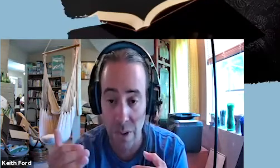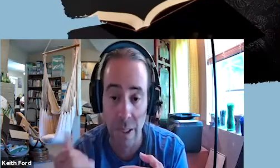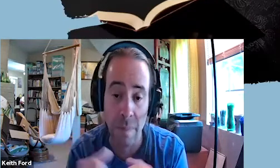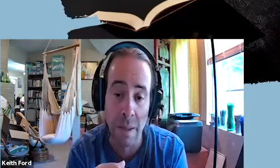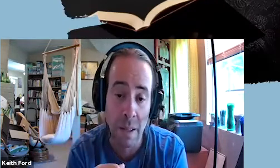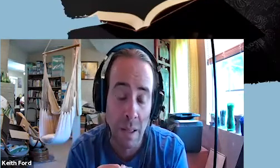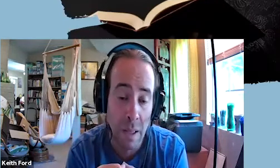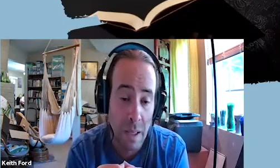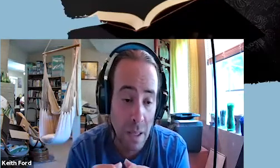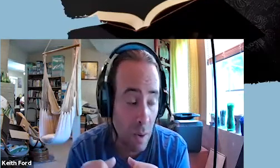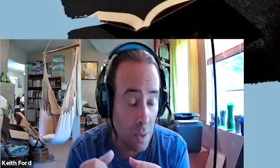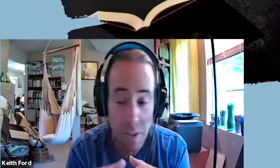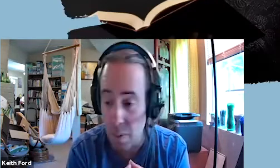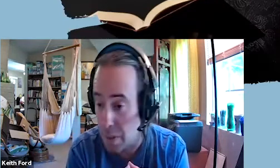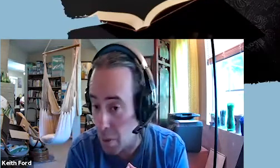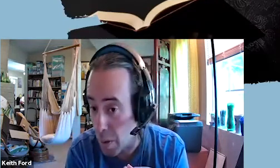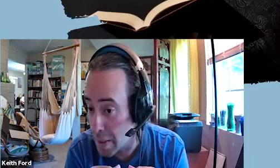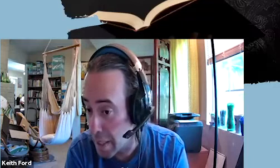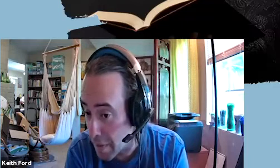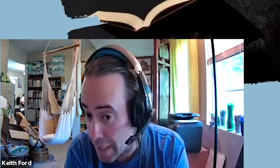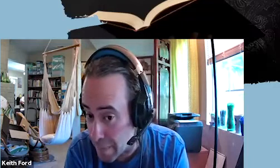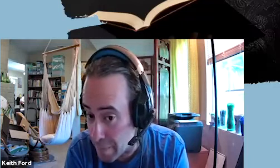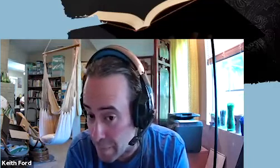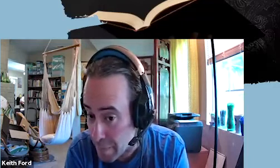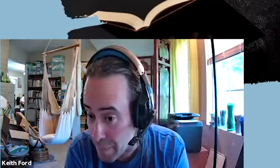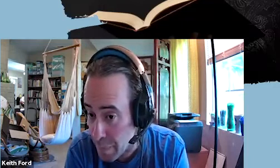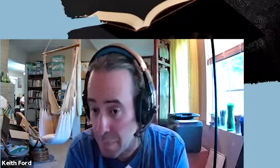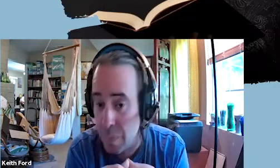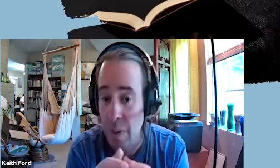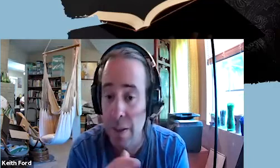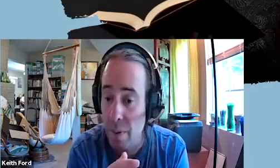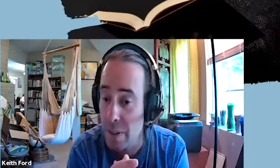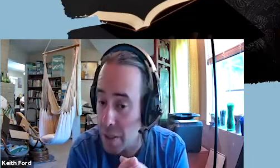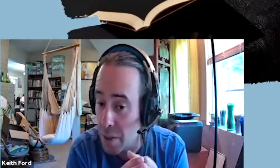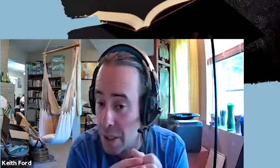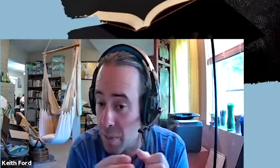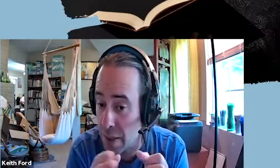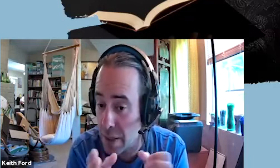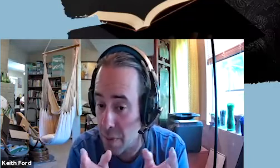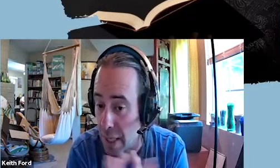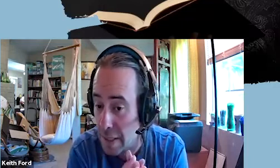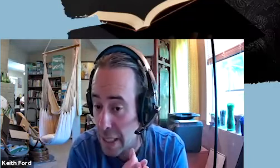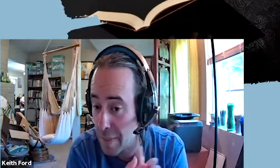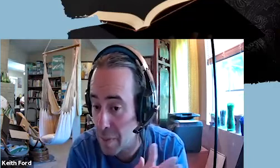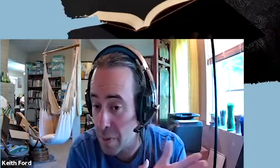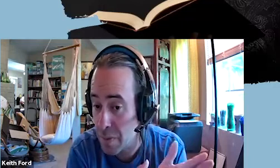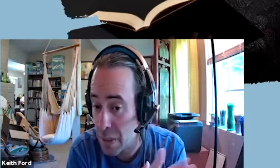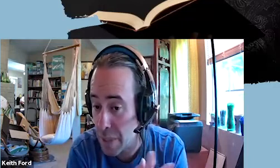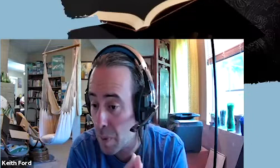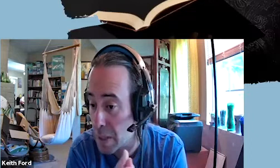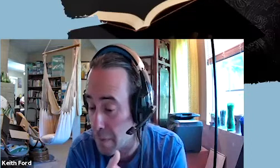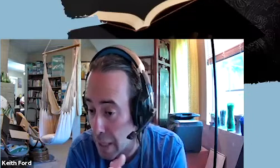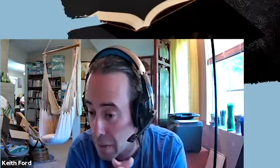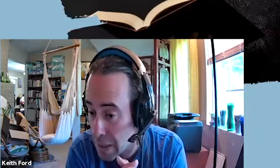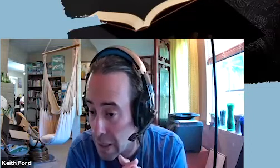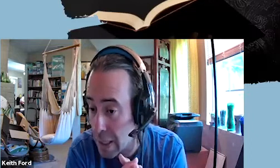we negotiate. Also, seniority is not a thing. Okay, there is a negotiated process for class assignments between